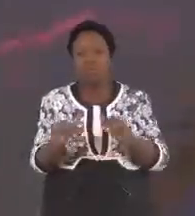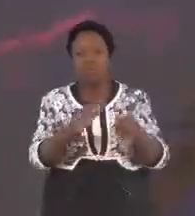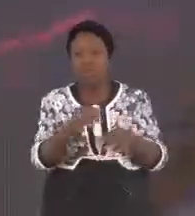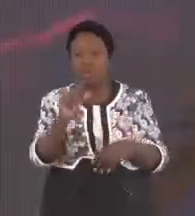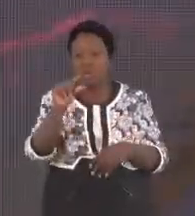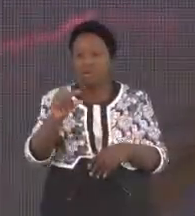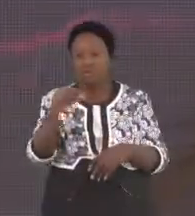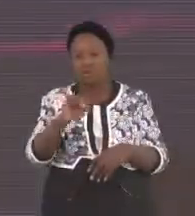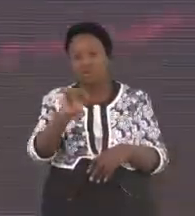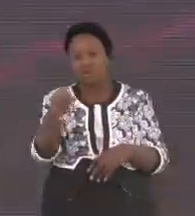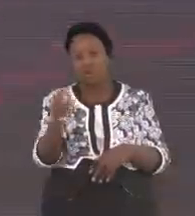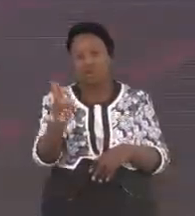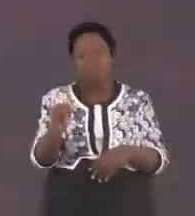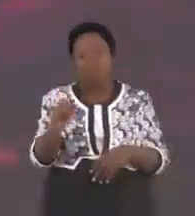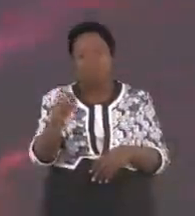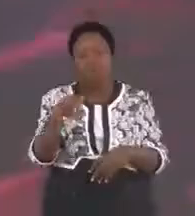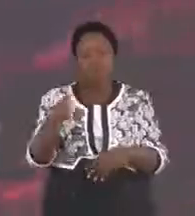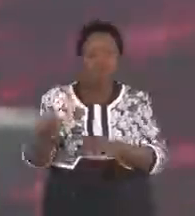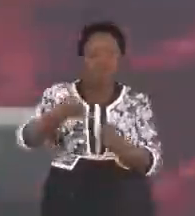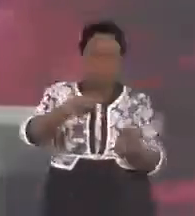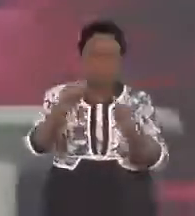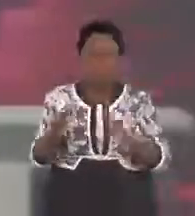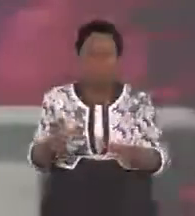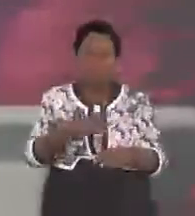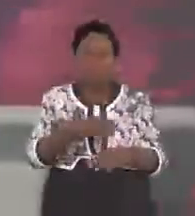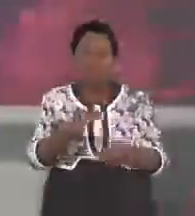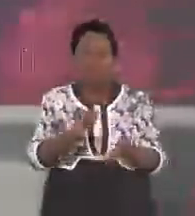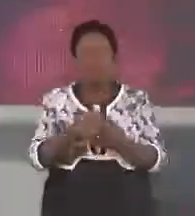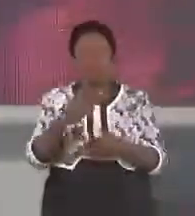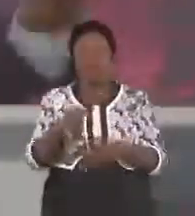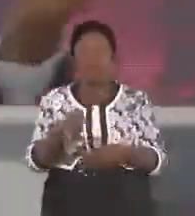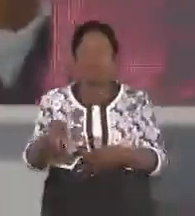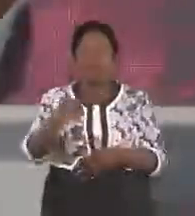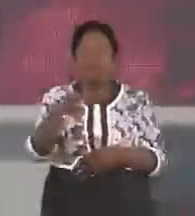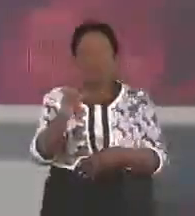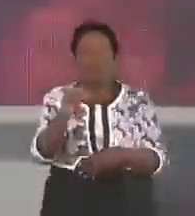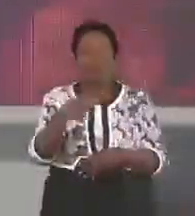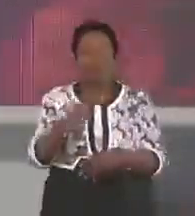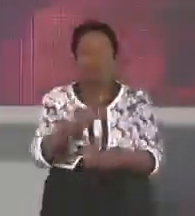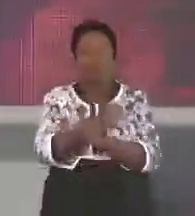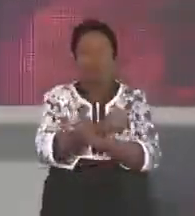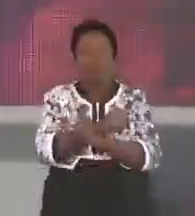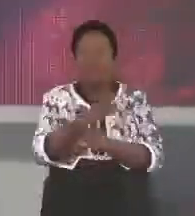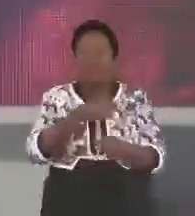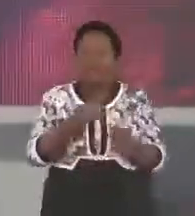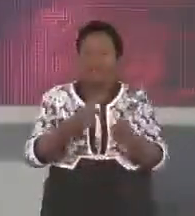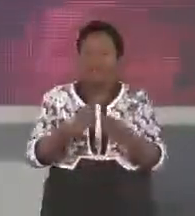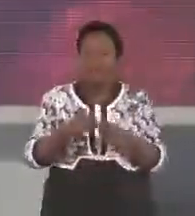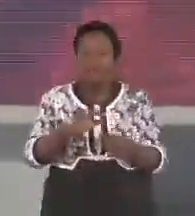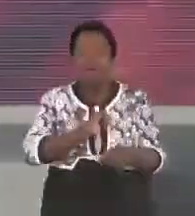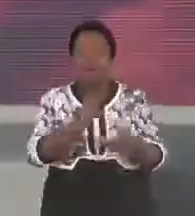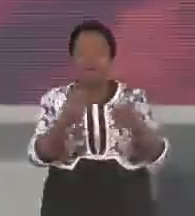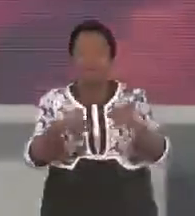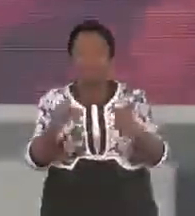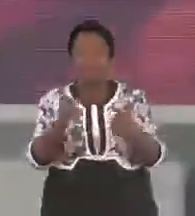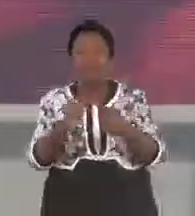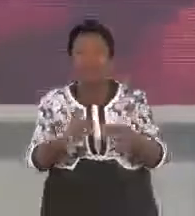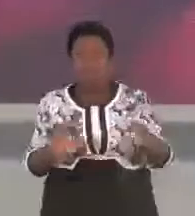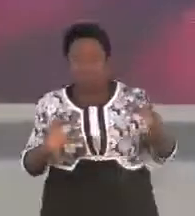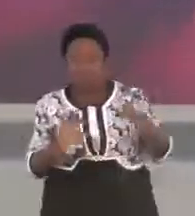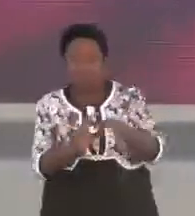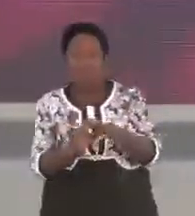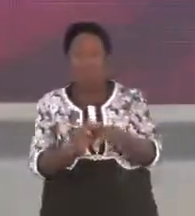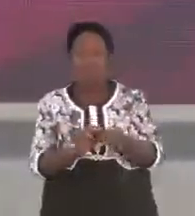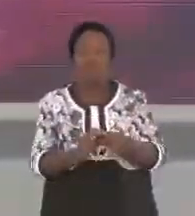do a little of John the Beloved. And then I'll come to their combined